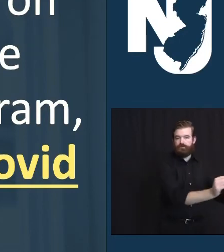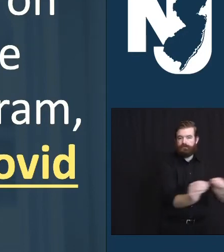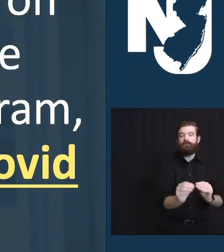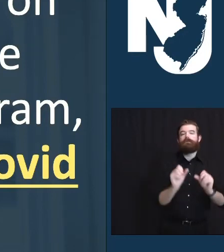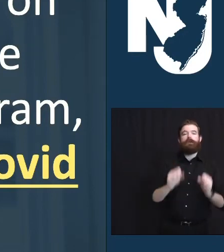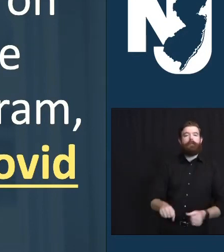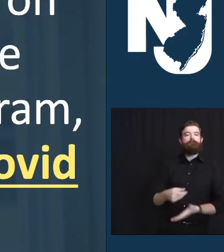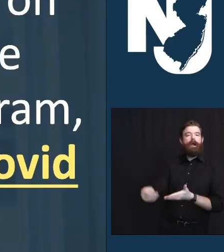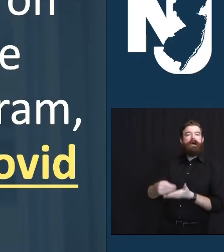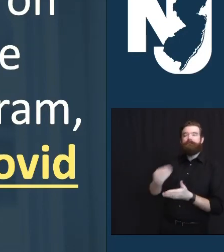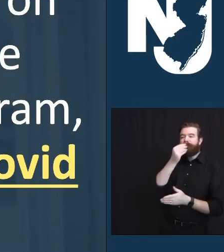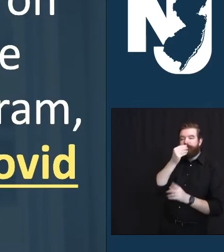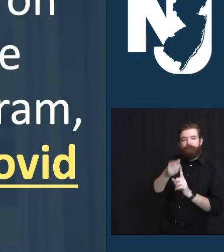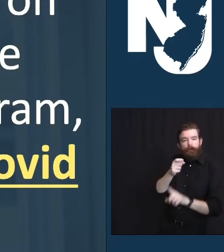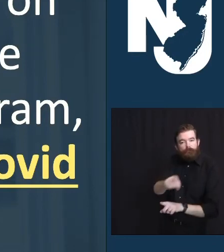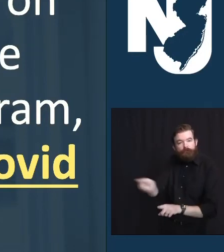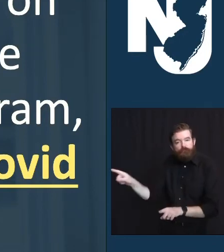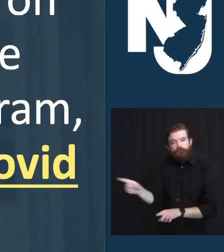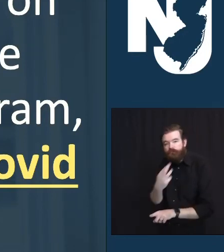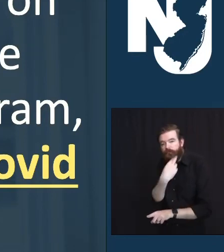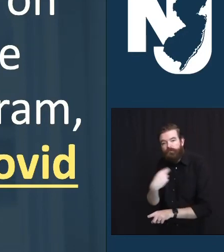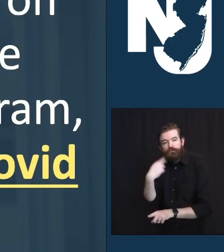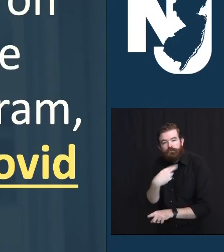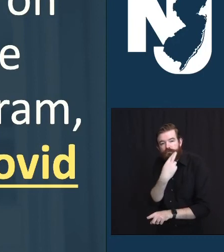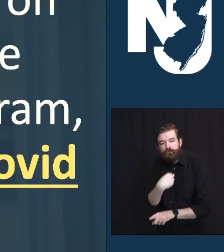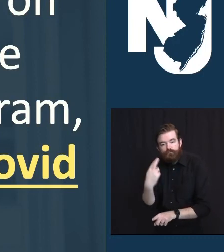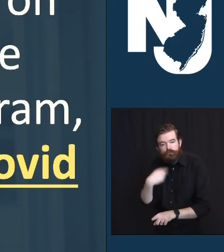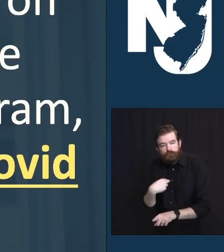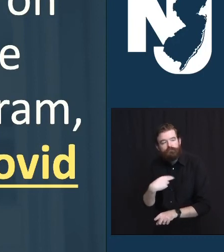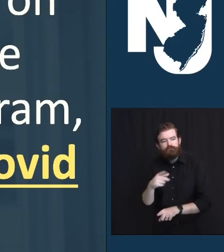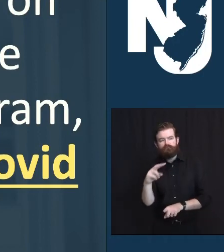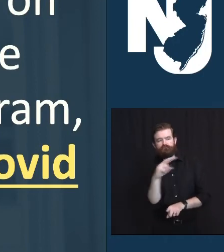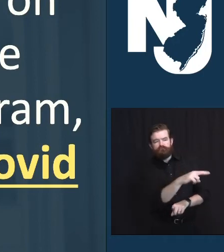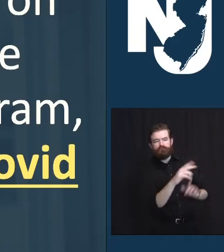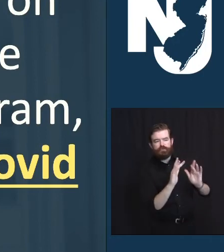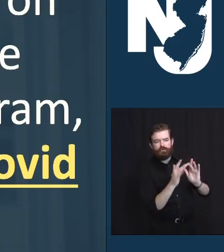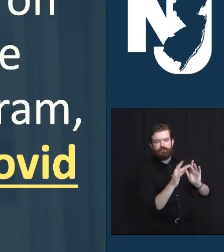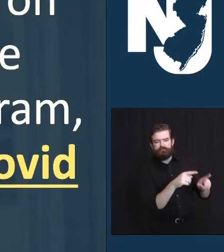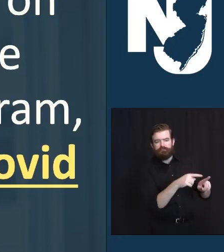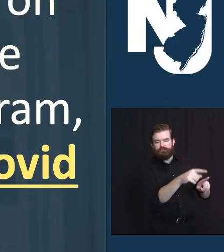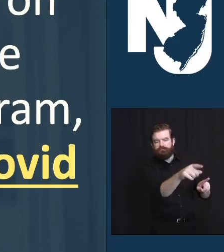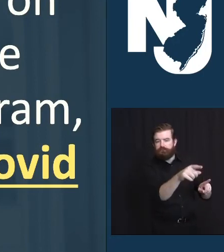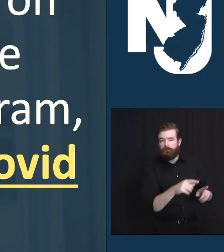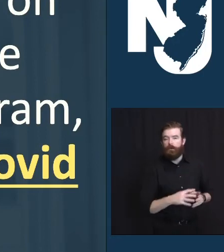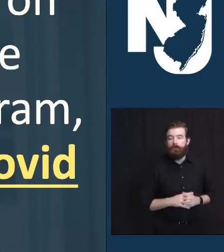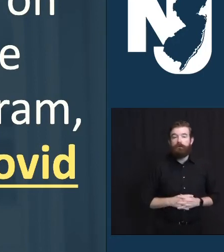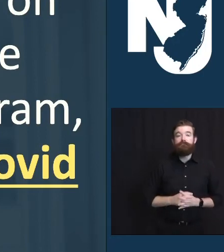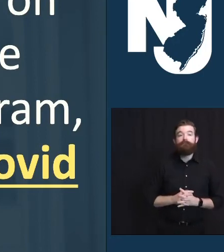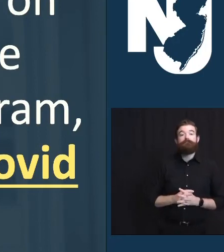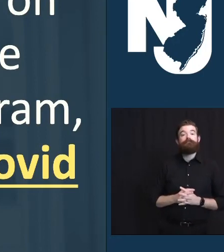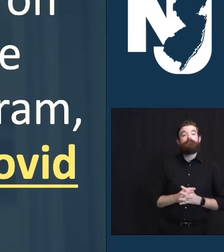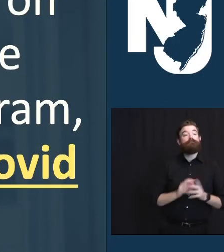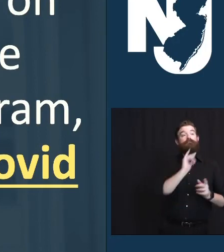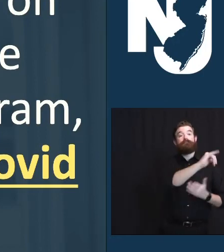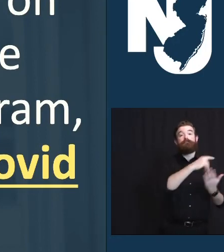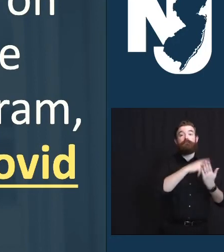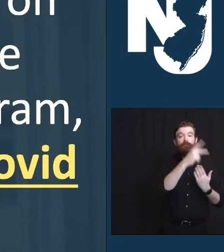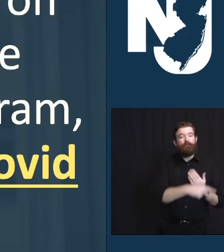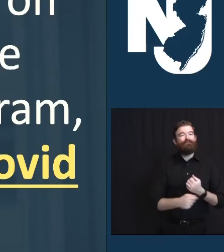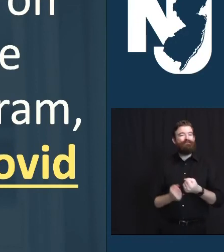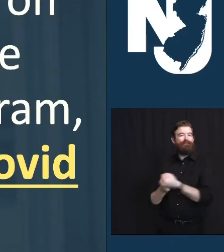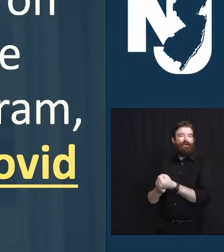business.nj.gov/COVID. Sustain and Serve NJ is among a number of financial support programs available to our restaurants, which we know are not just a vital